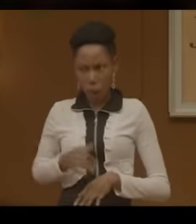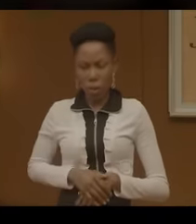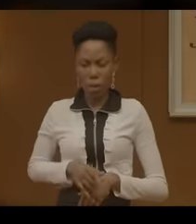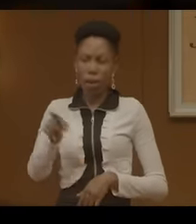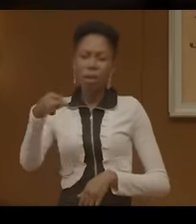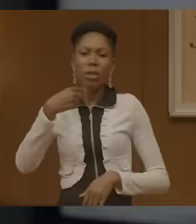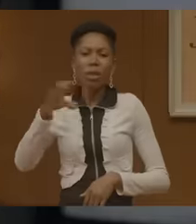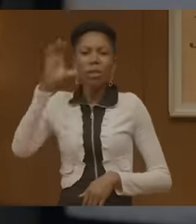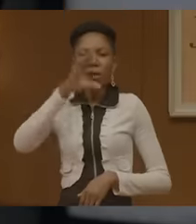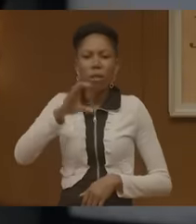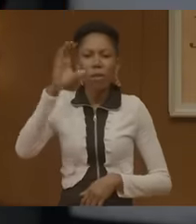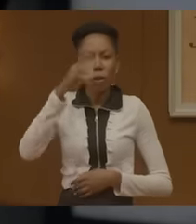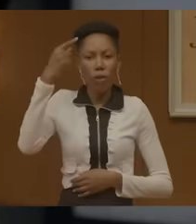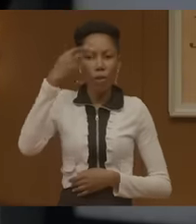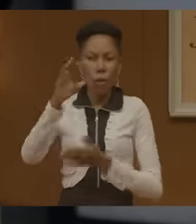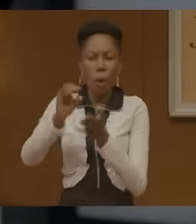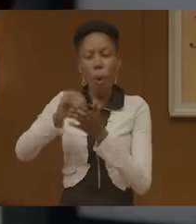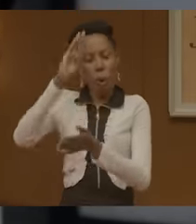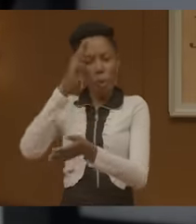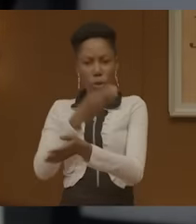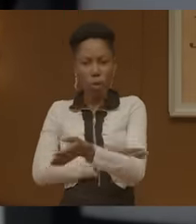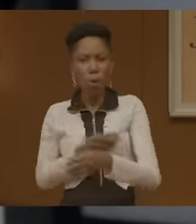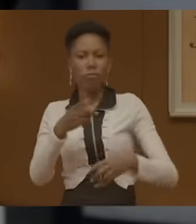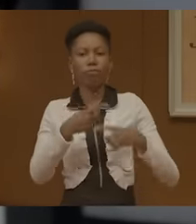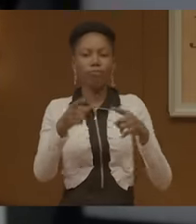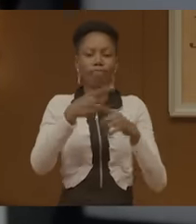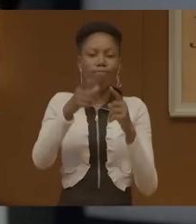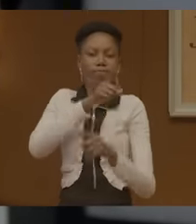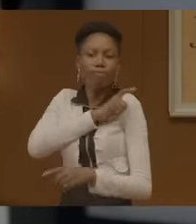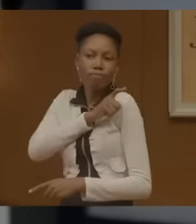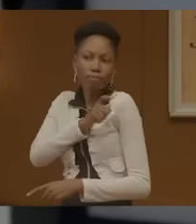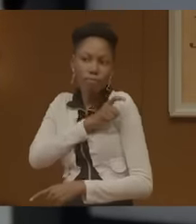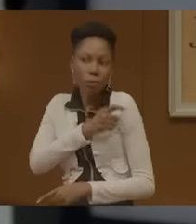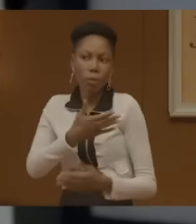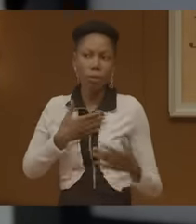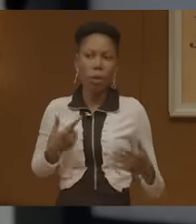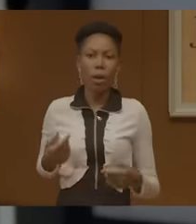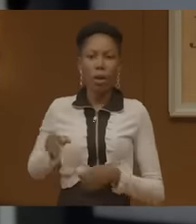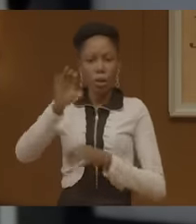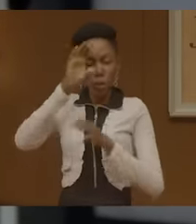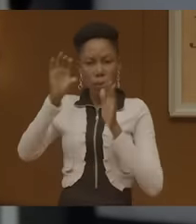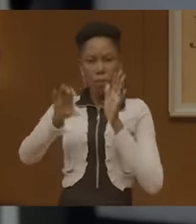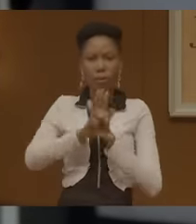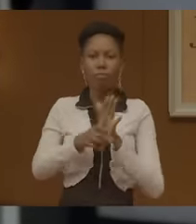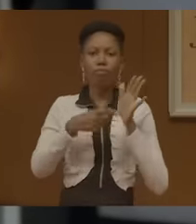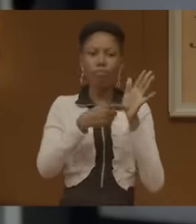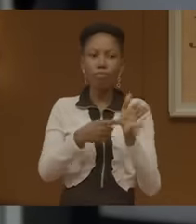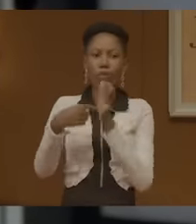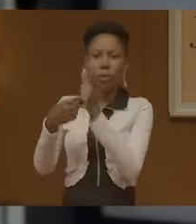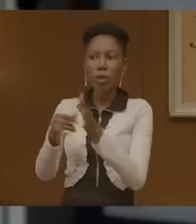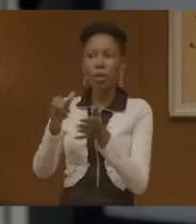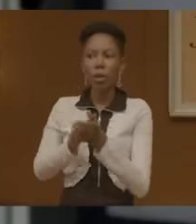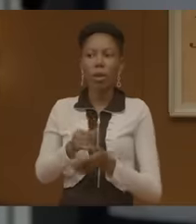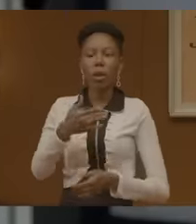here and there. I've went to several police stations. I've even took his picture to many police